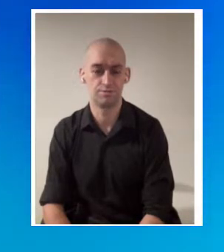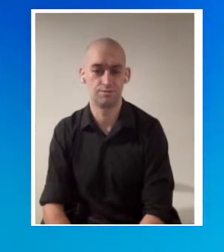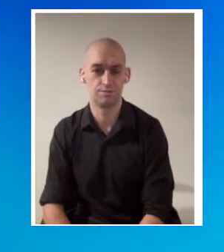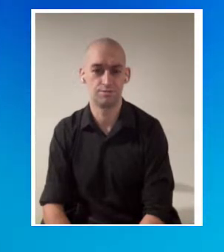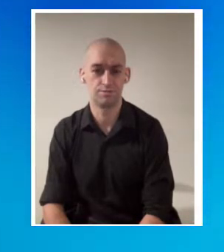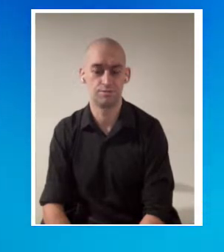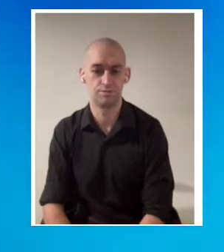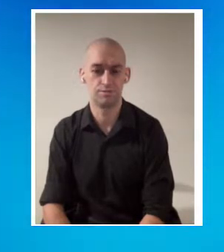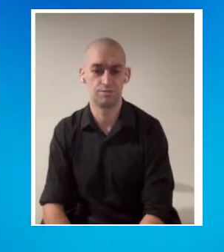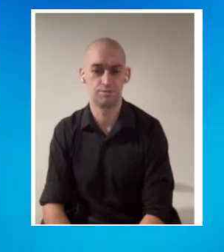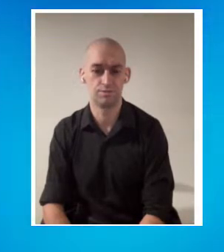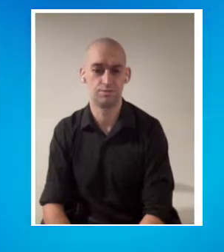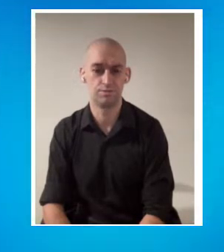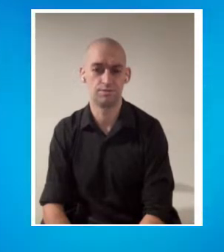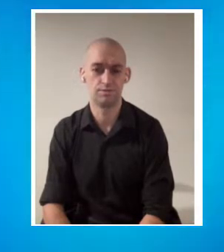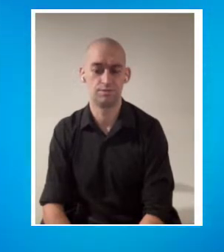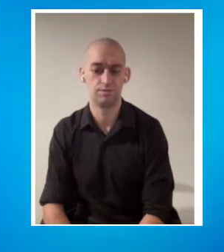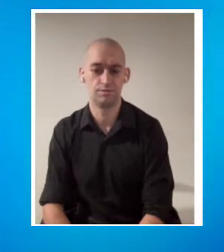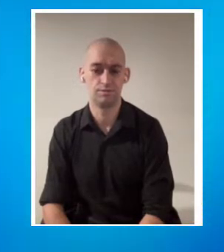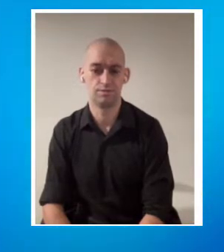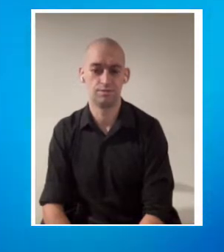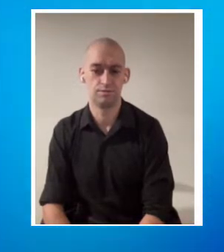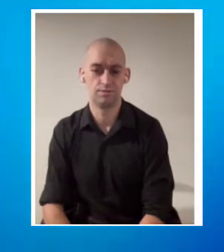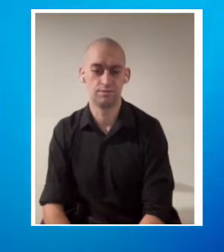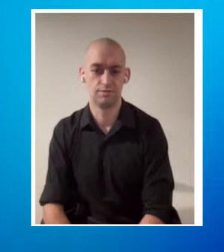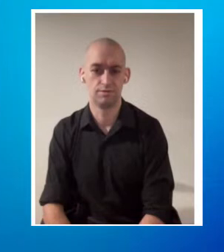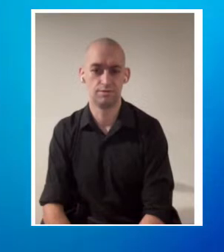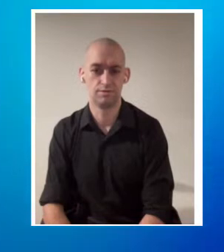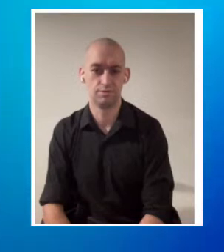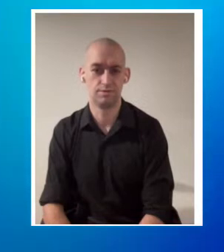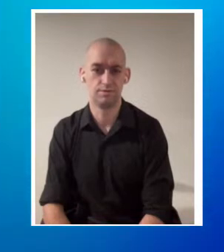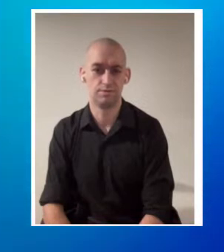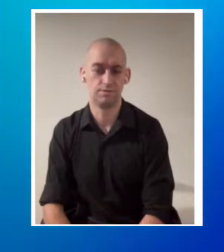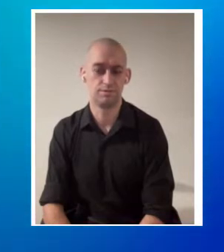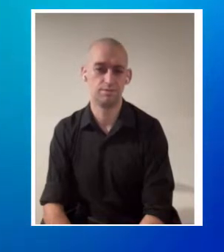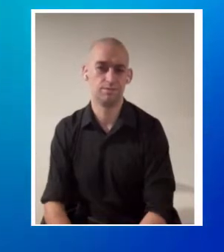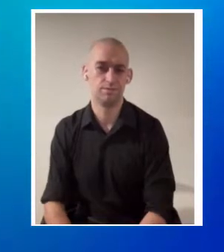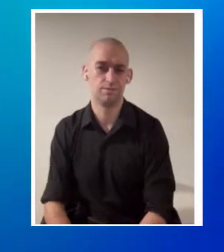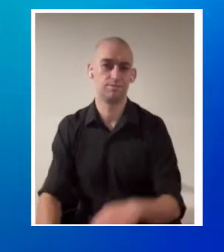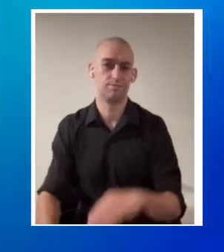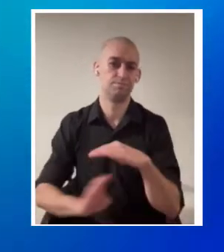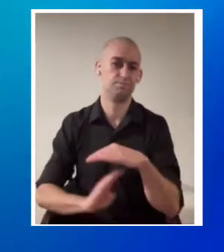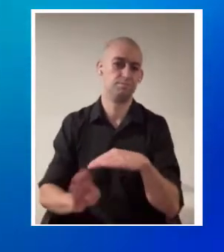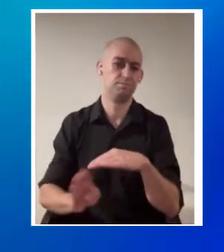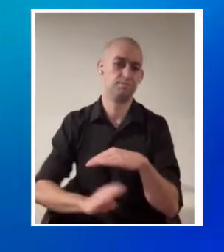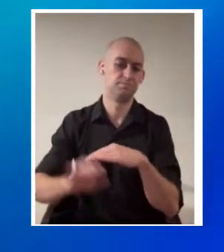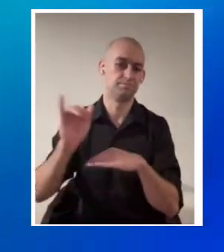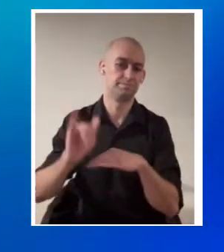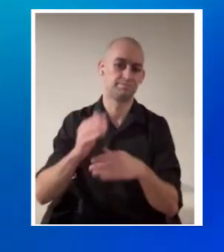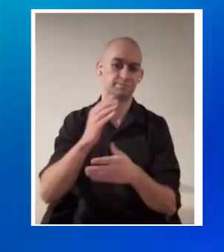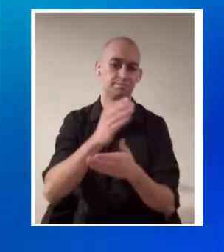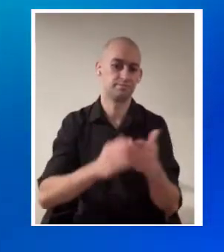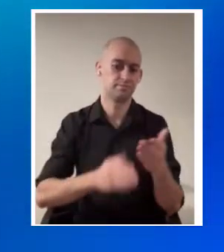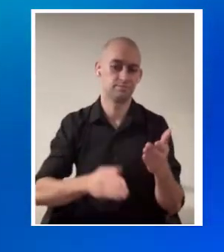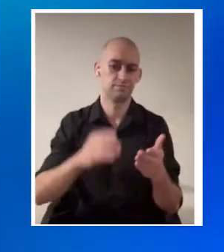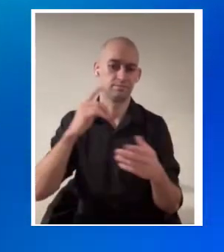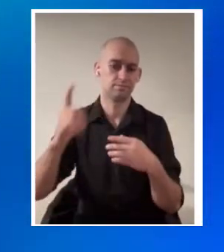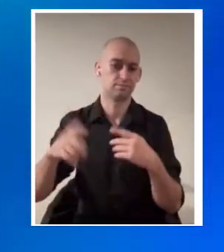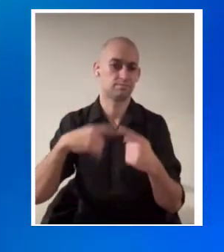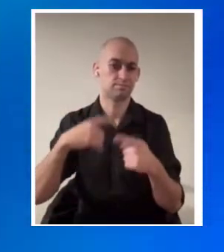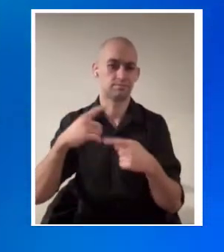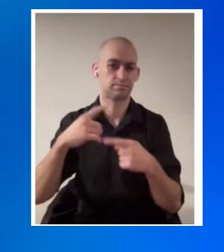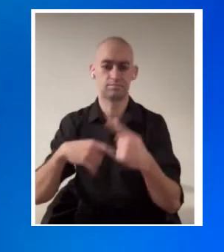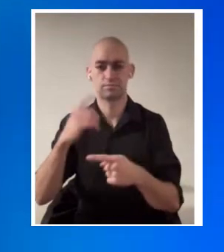Like when it's Q&A and when it's polls. Basically, the only Q&A portion is going to be the what's one thing you